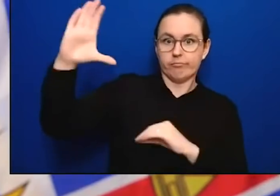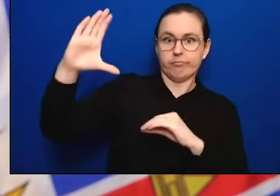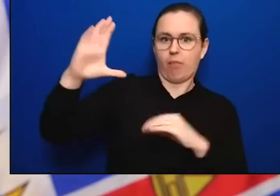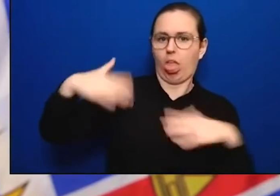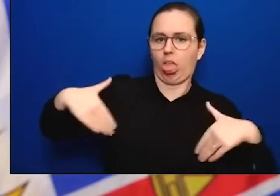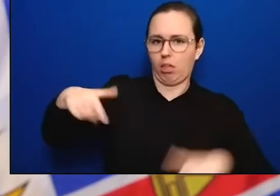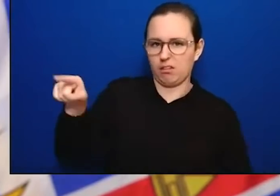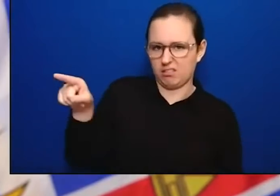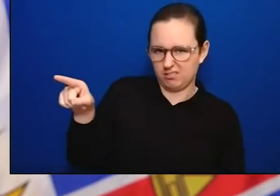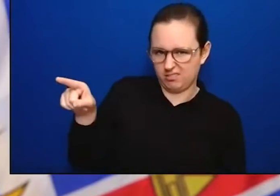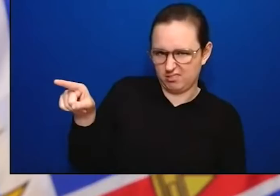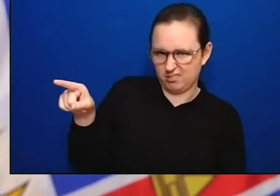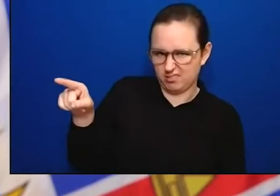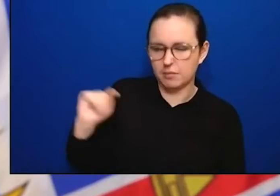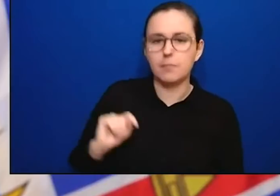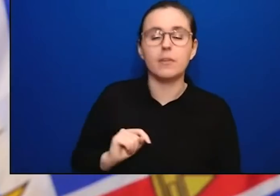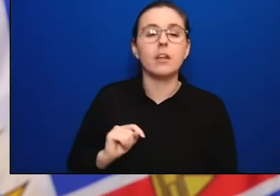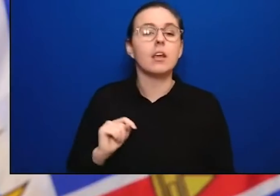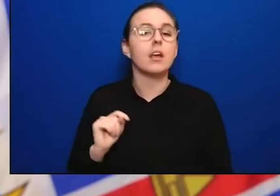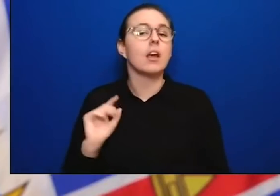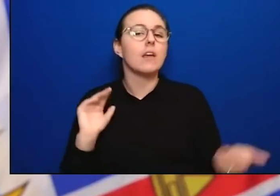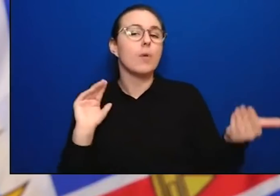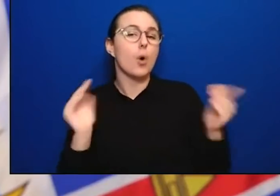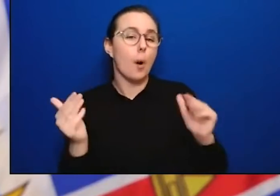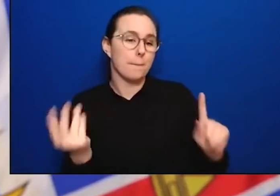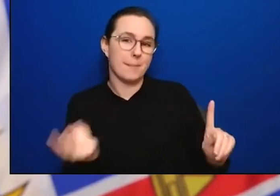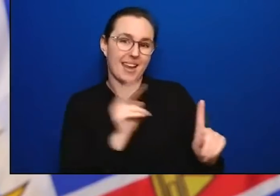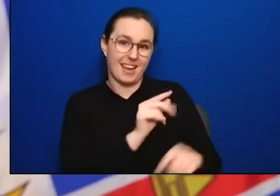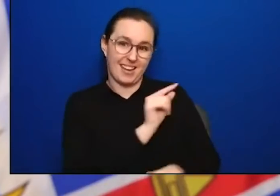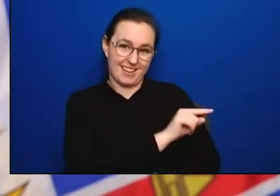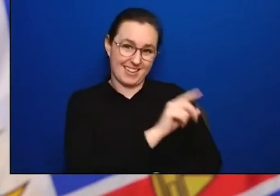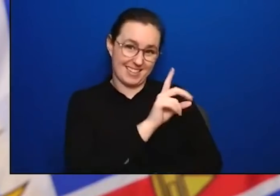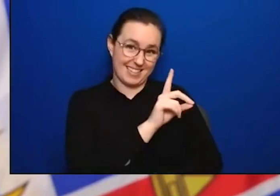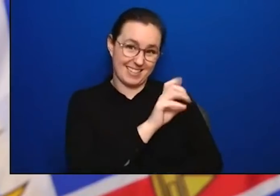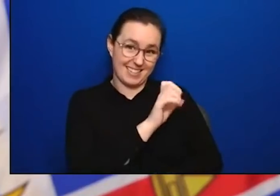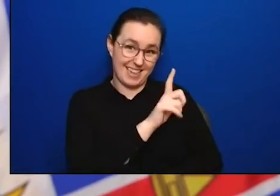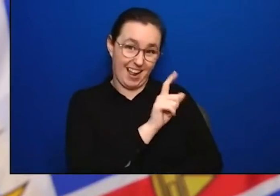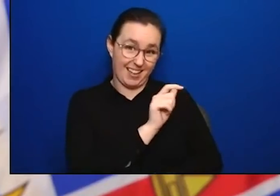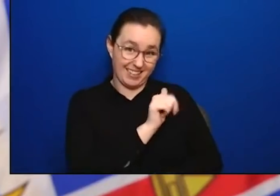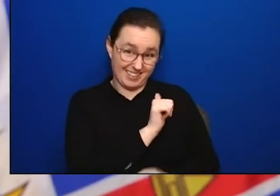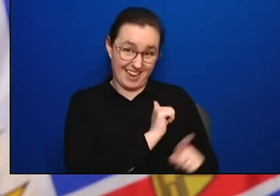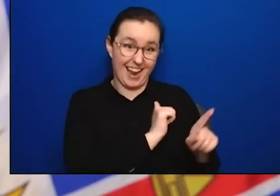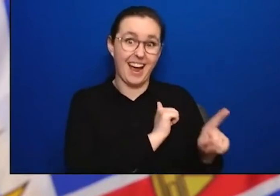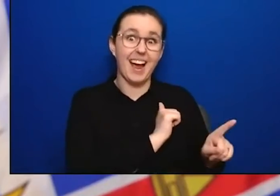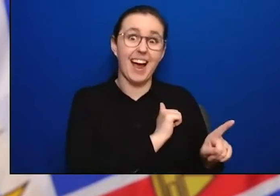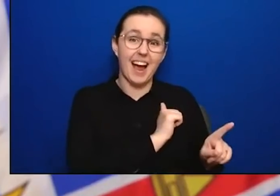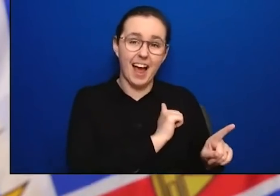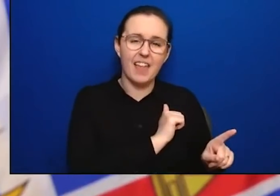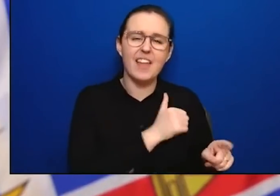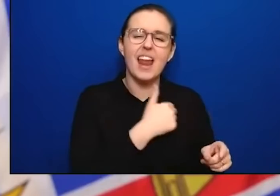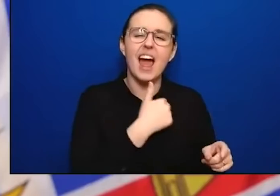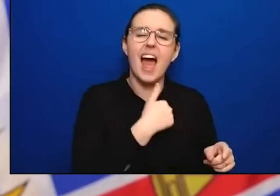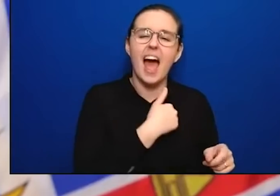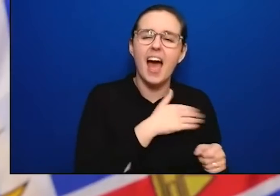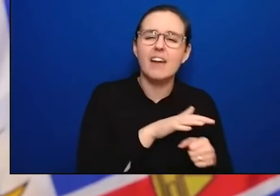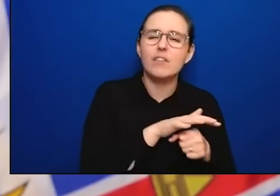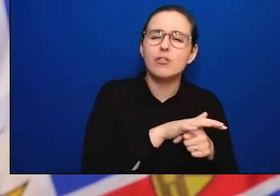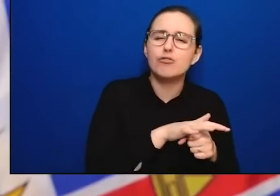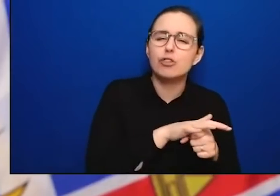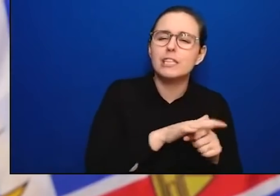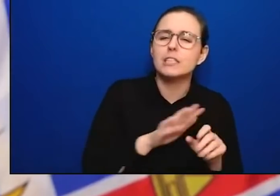get regional differences in variants. If we look back at Delta, for example, we